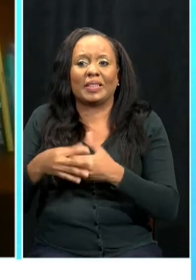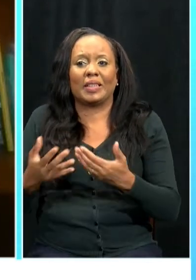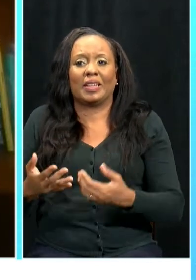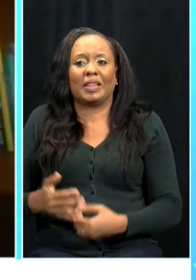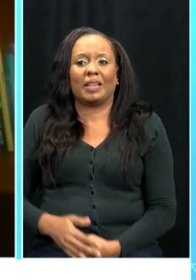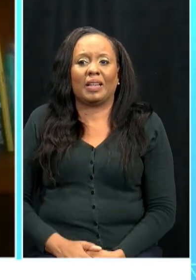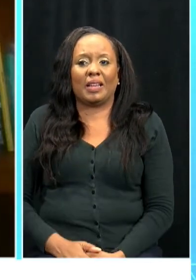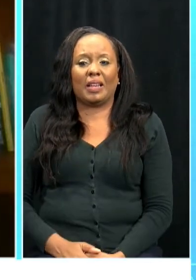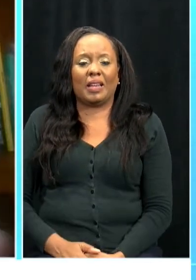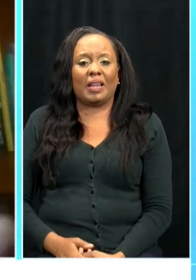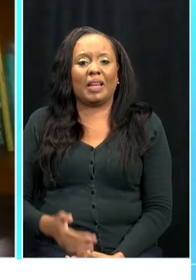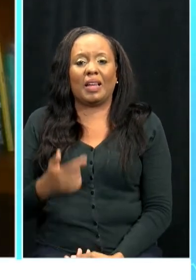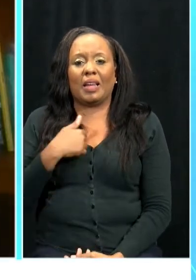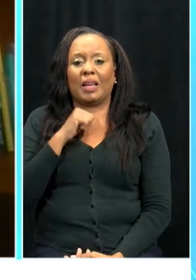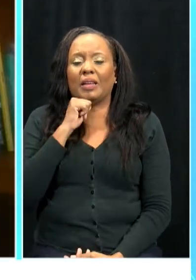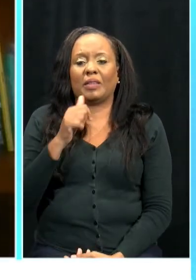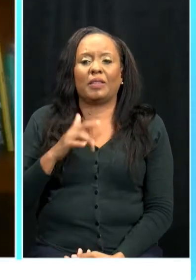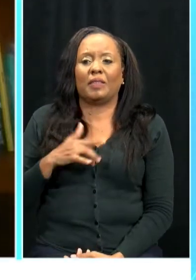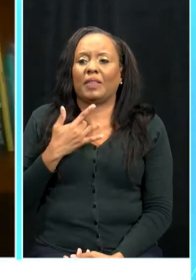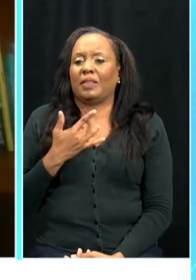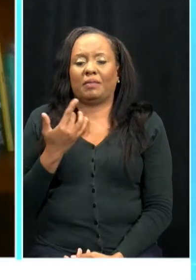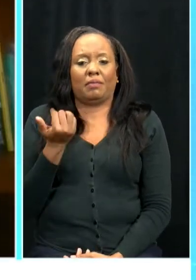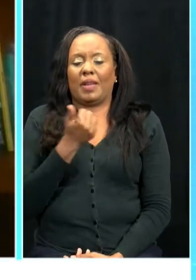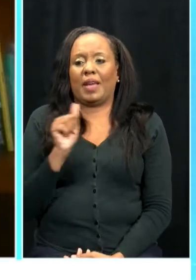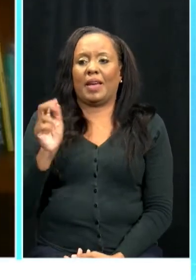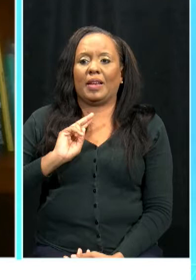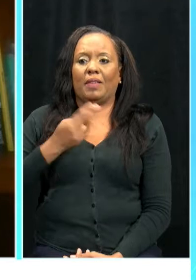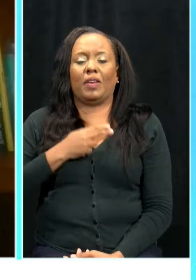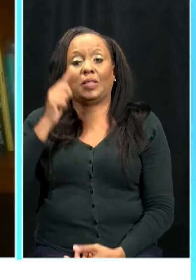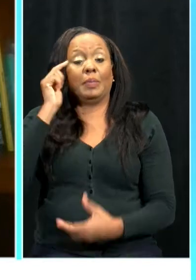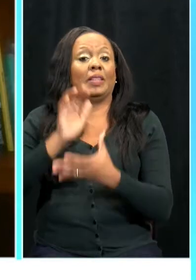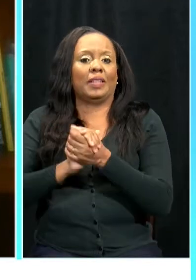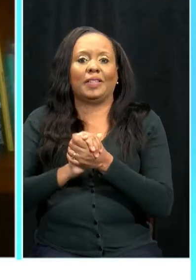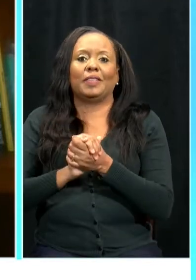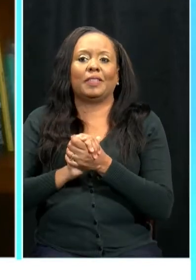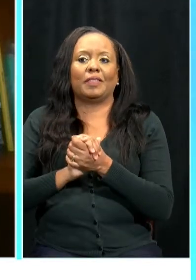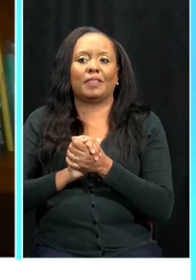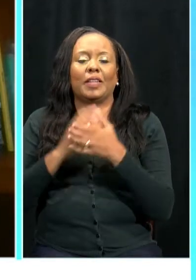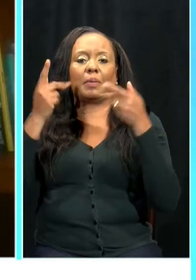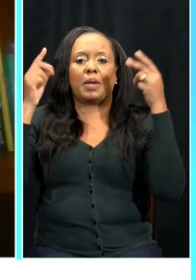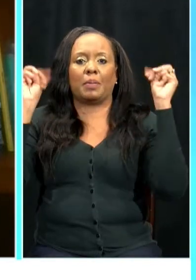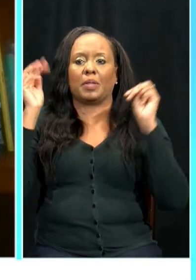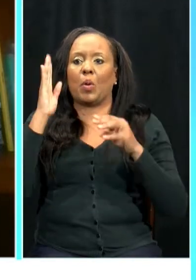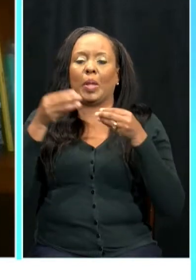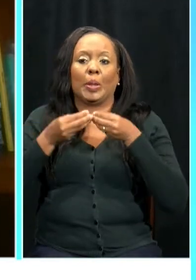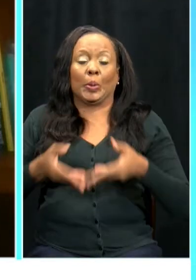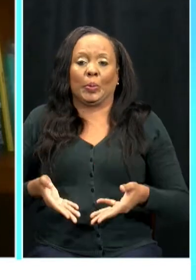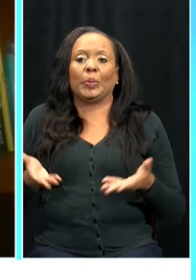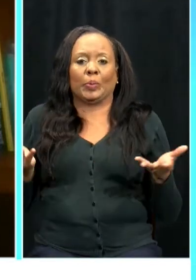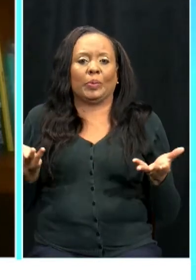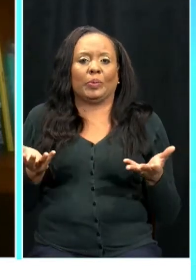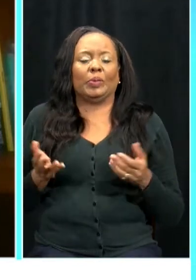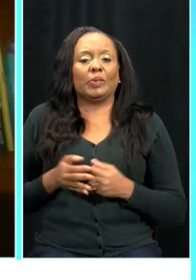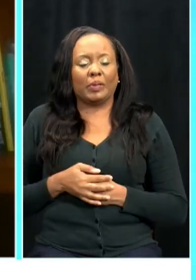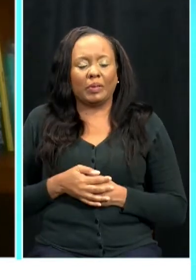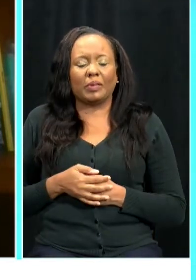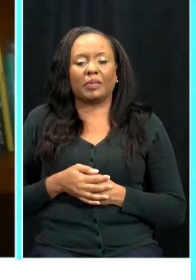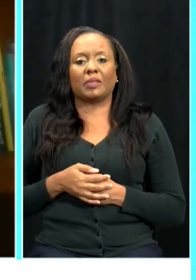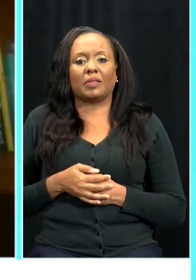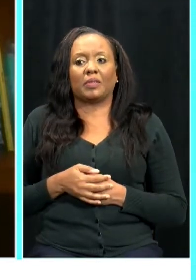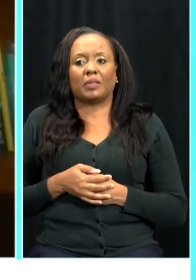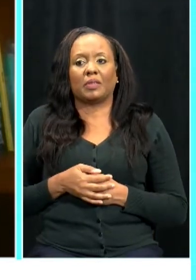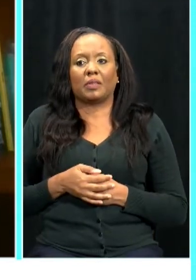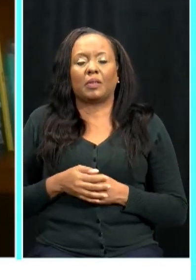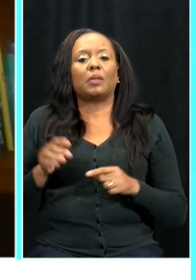of us in this serious commentator actually believes that. But I think it has implications for the